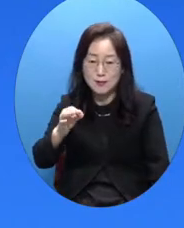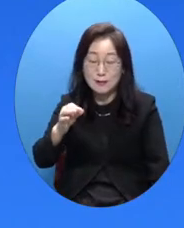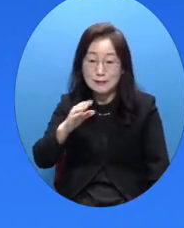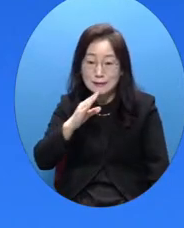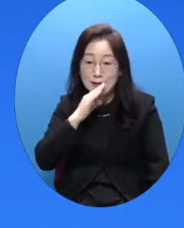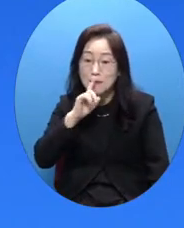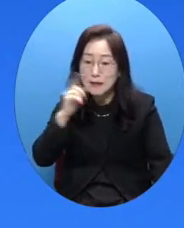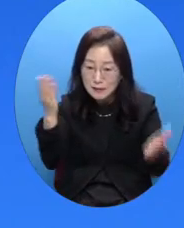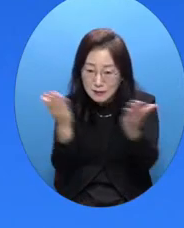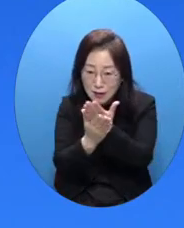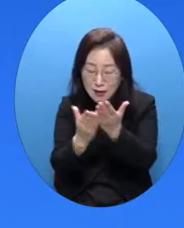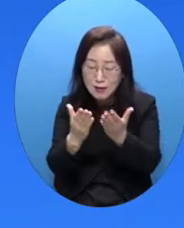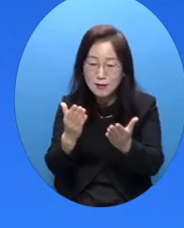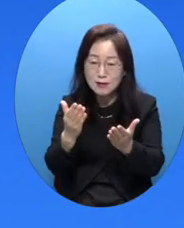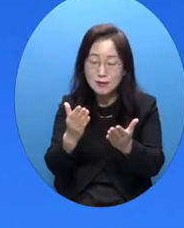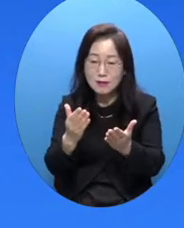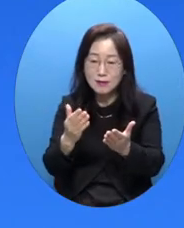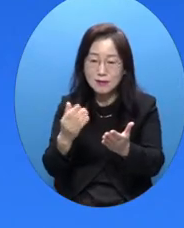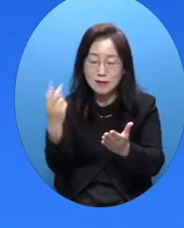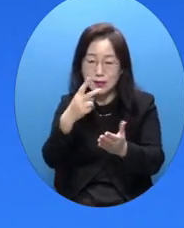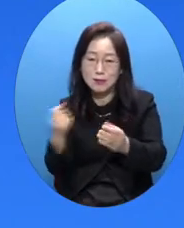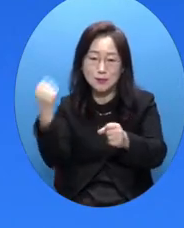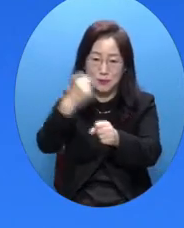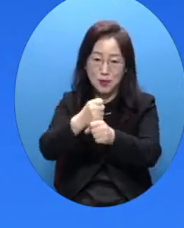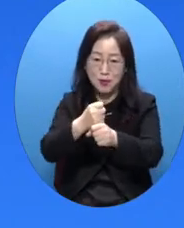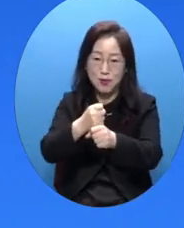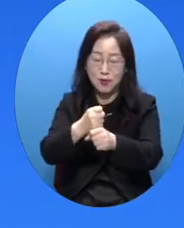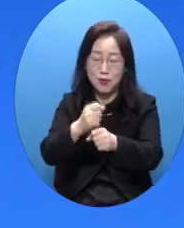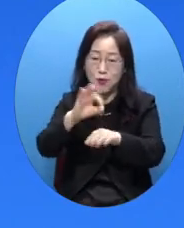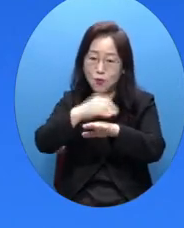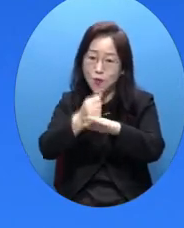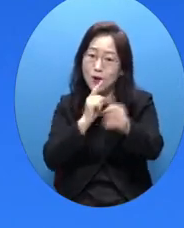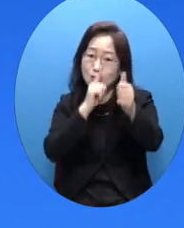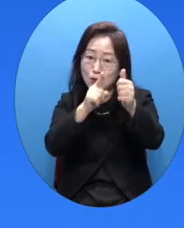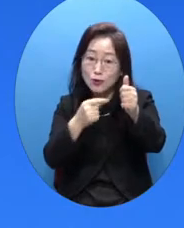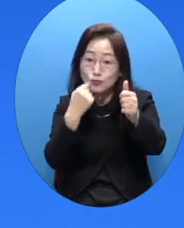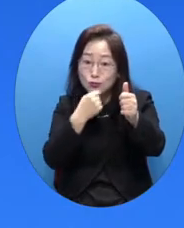was released from the prison